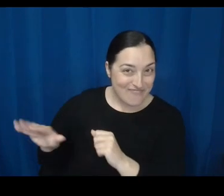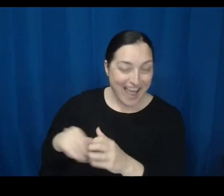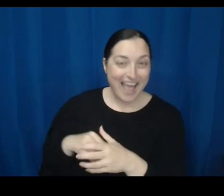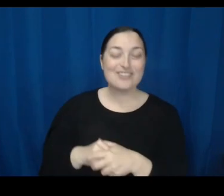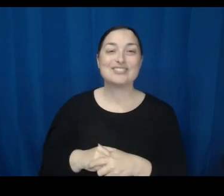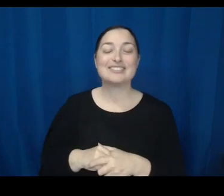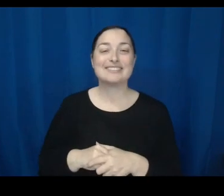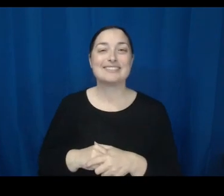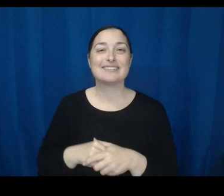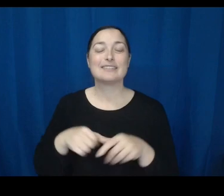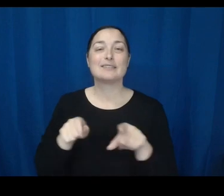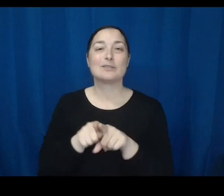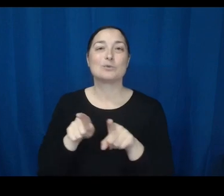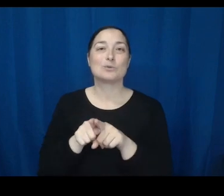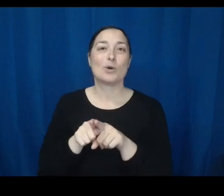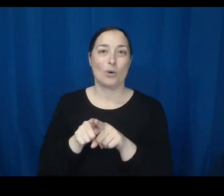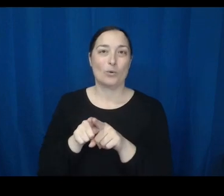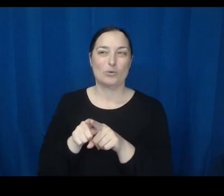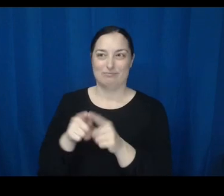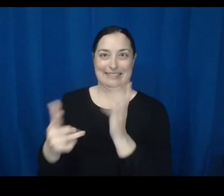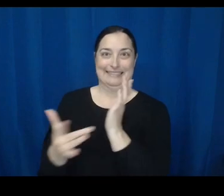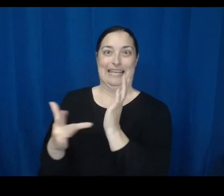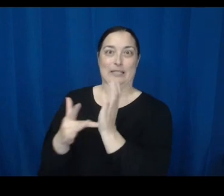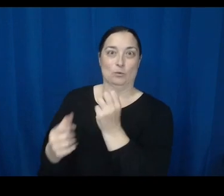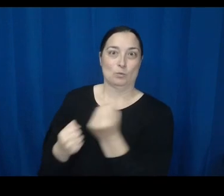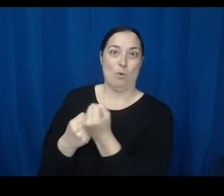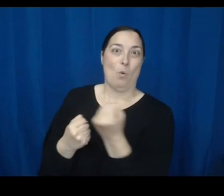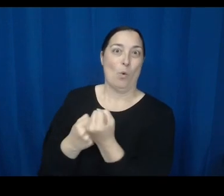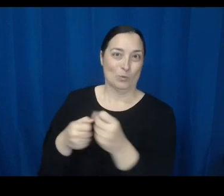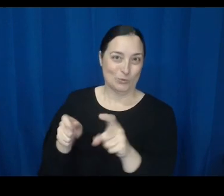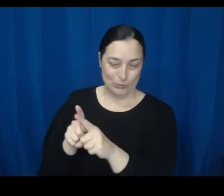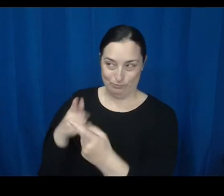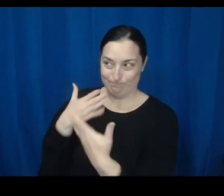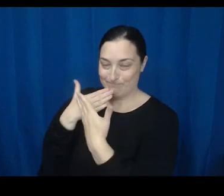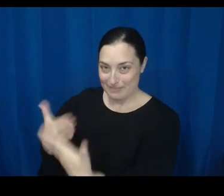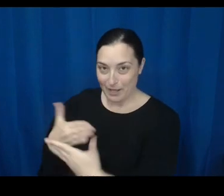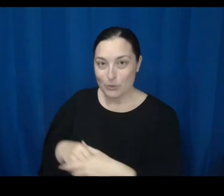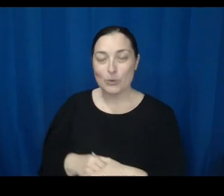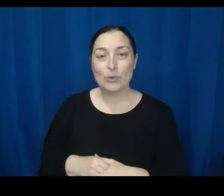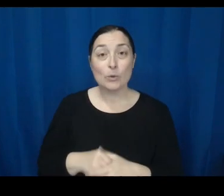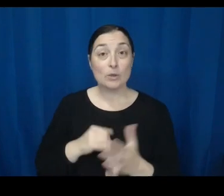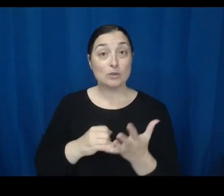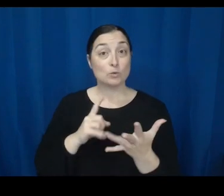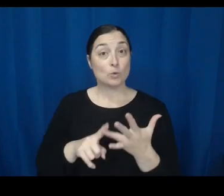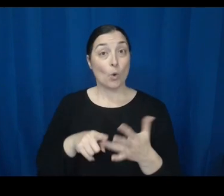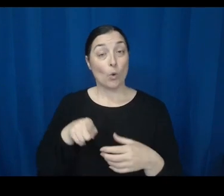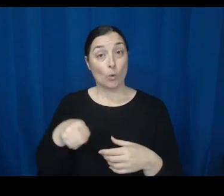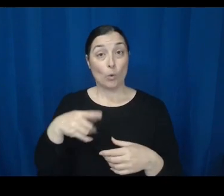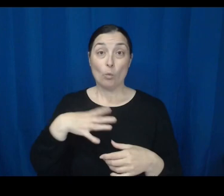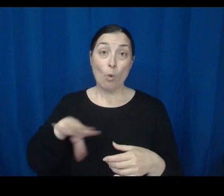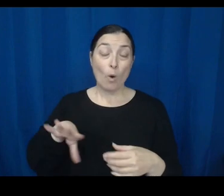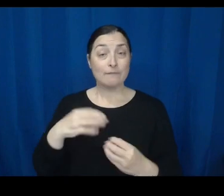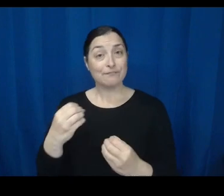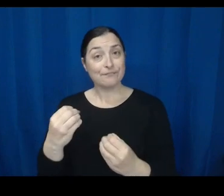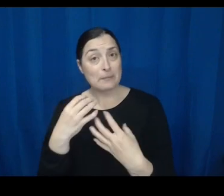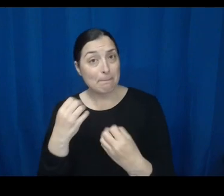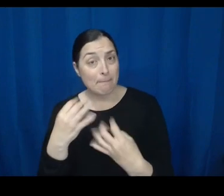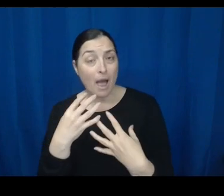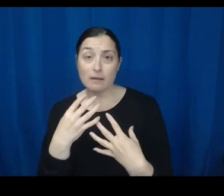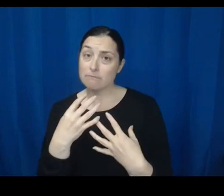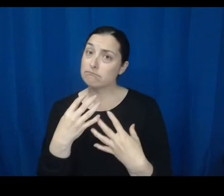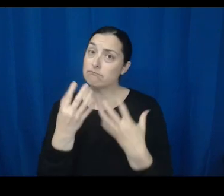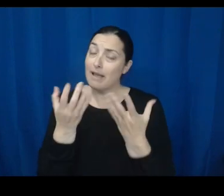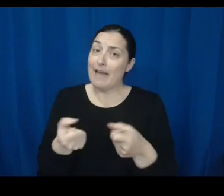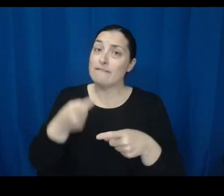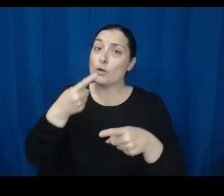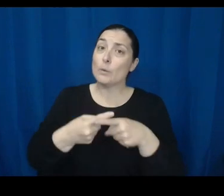huge support from the technical team behind the scenes. So if you would like to give us some feedback, there's a very quick